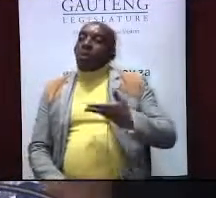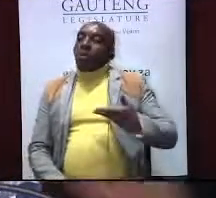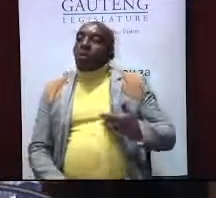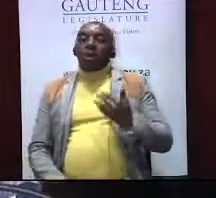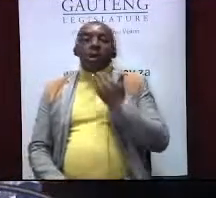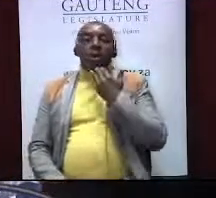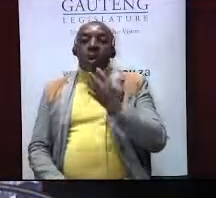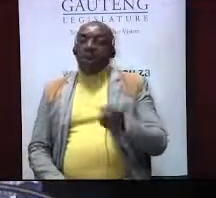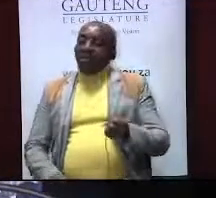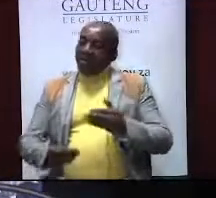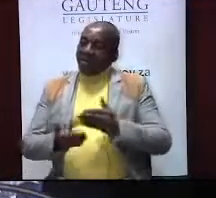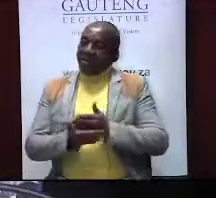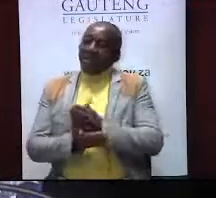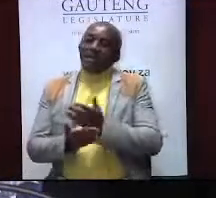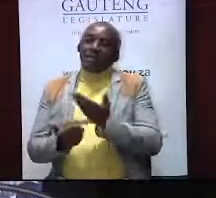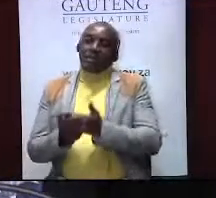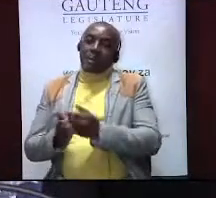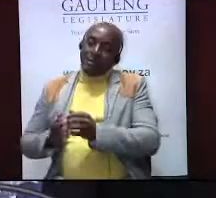integrity.